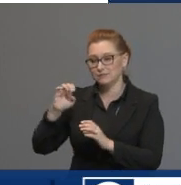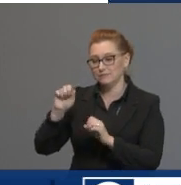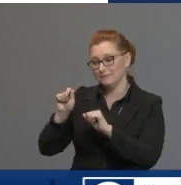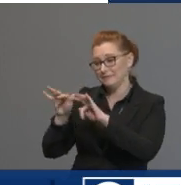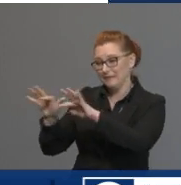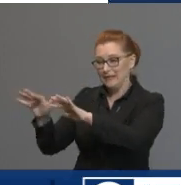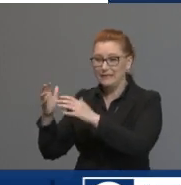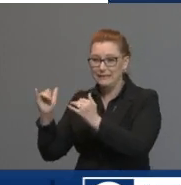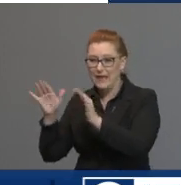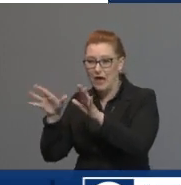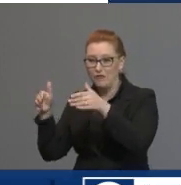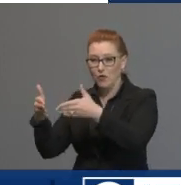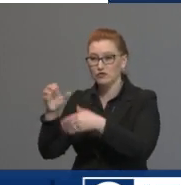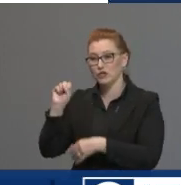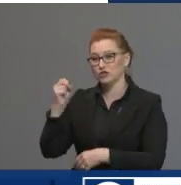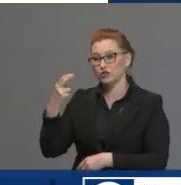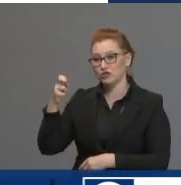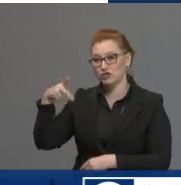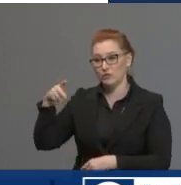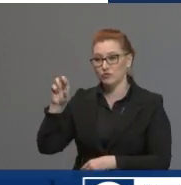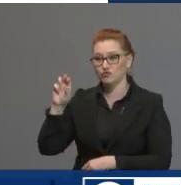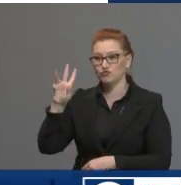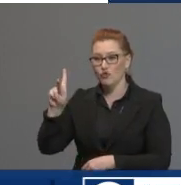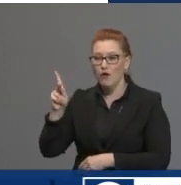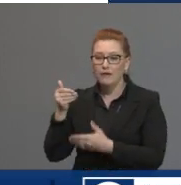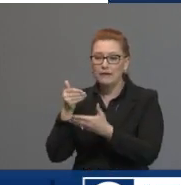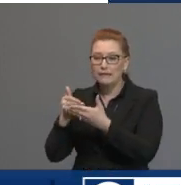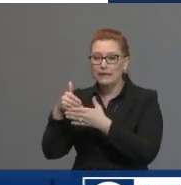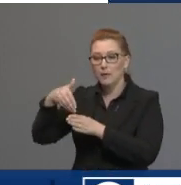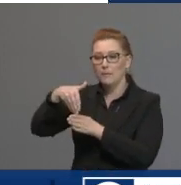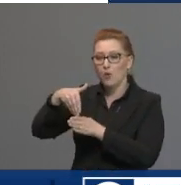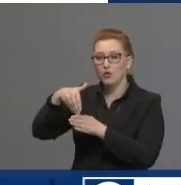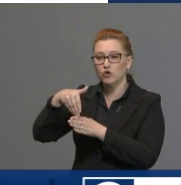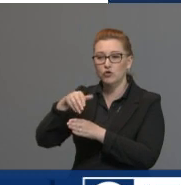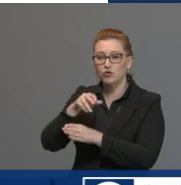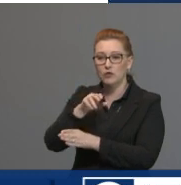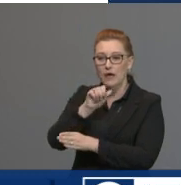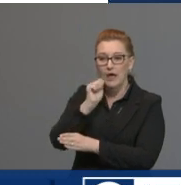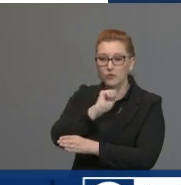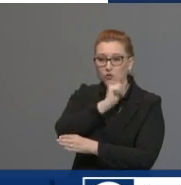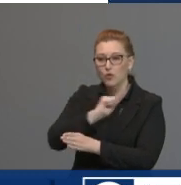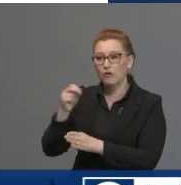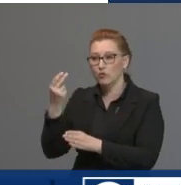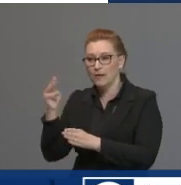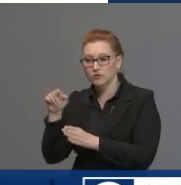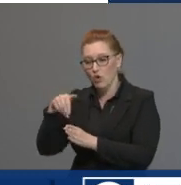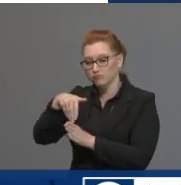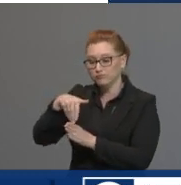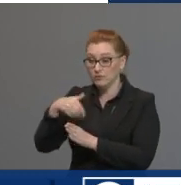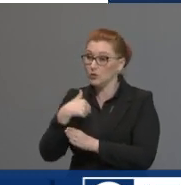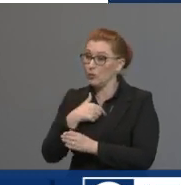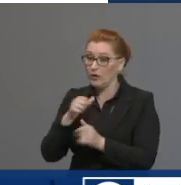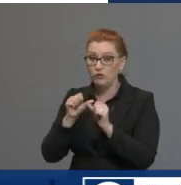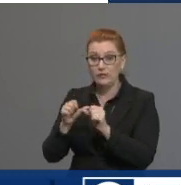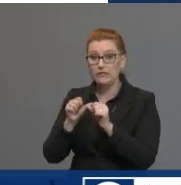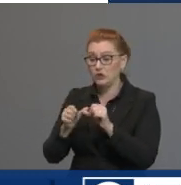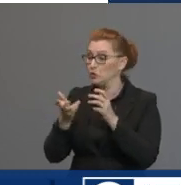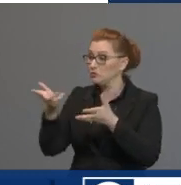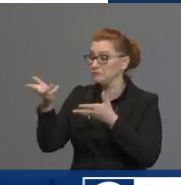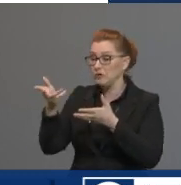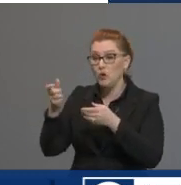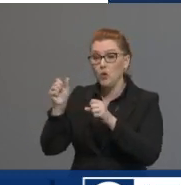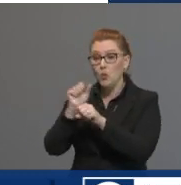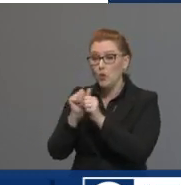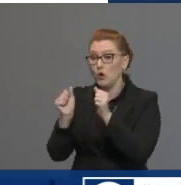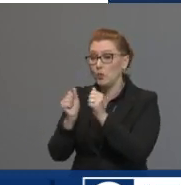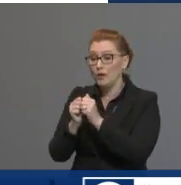in area is over in the Shiprock along the Arizona-New Mexico border. And we're just continuing to manage and work with